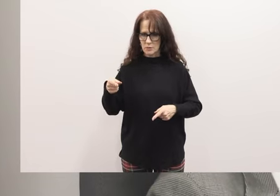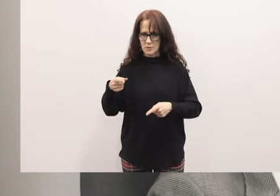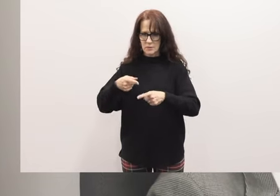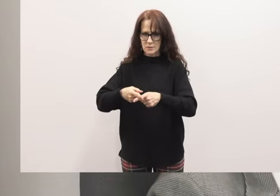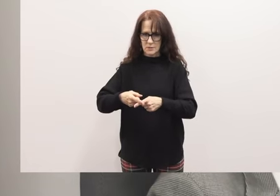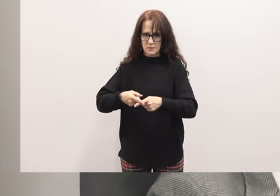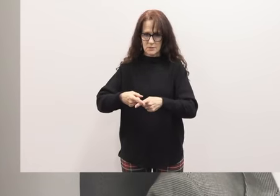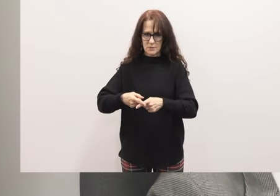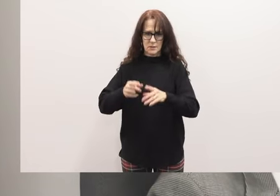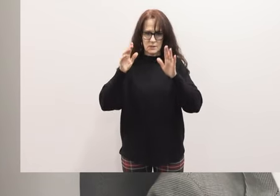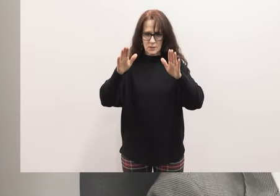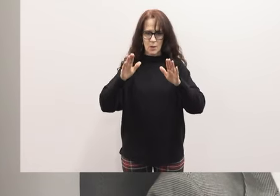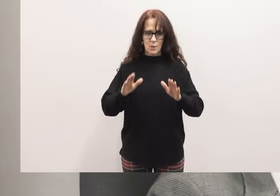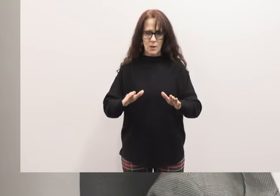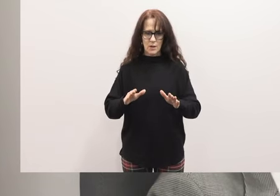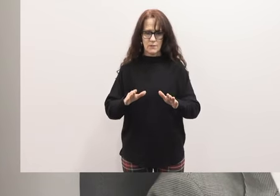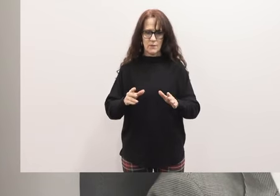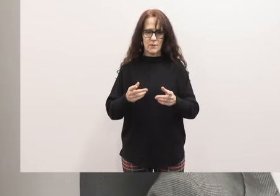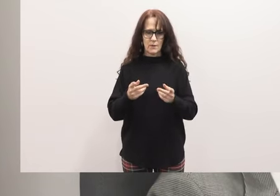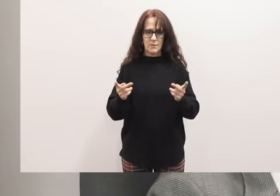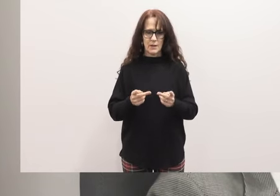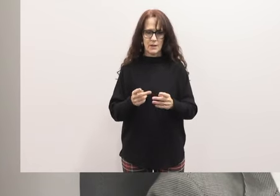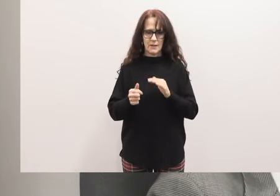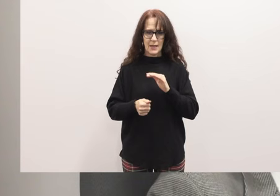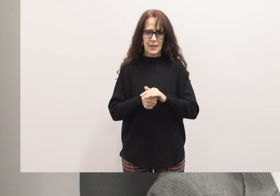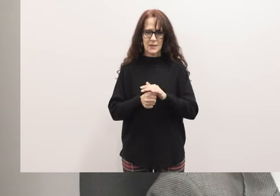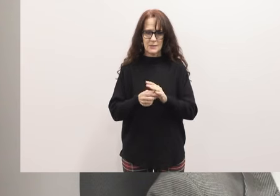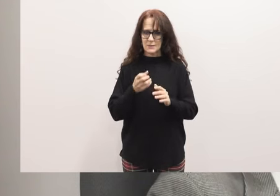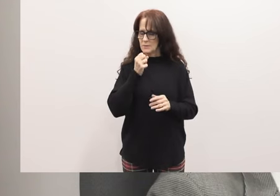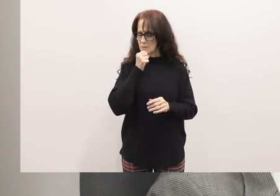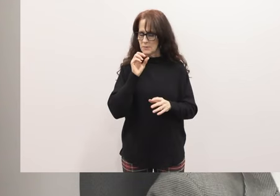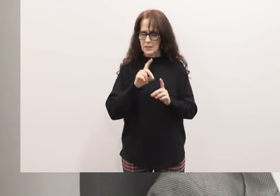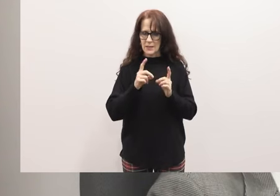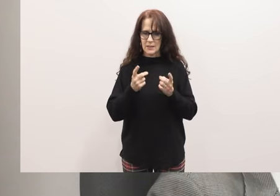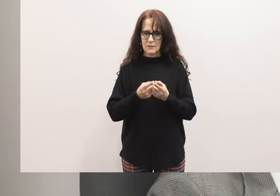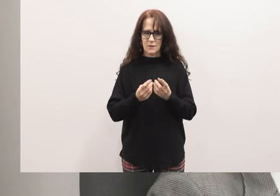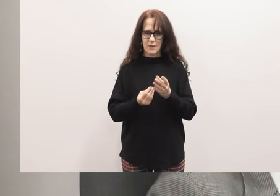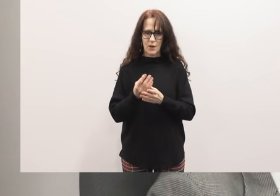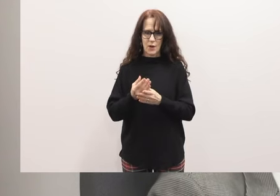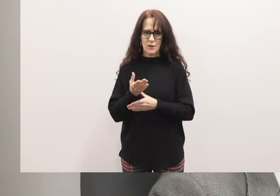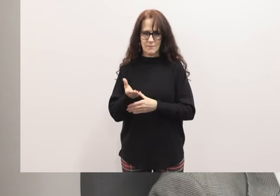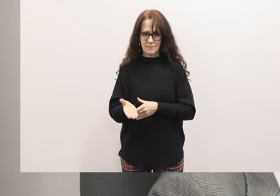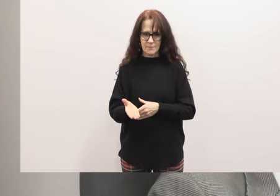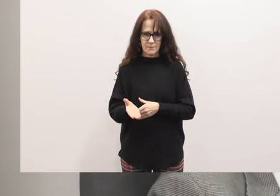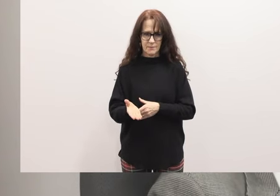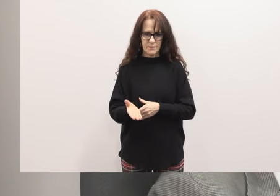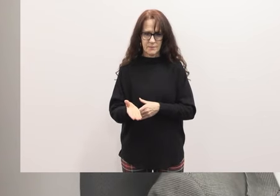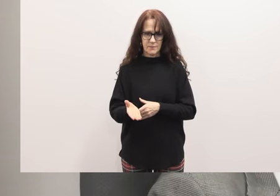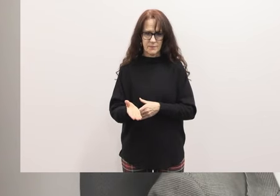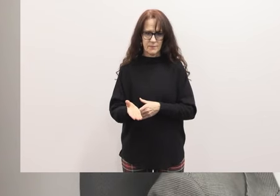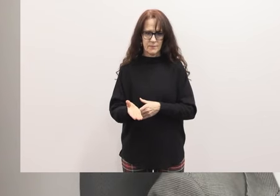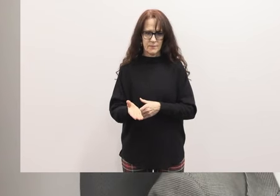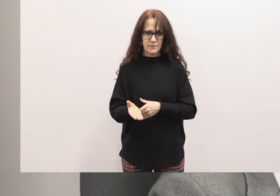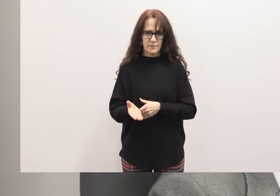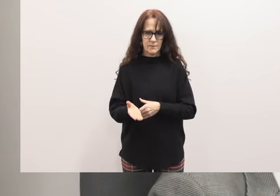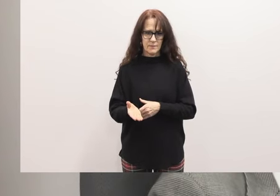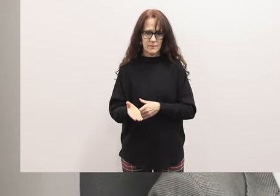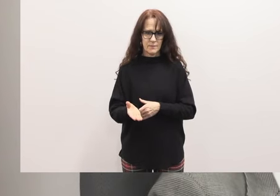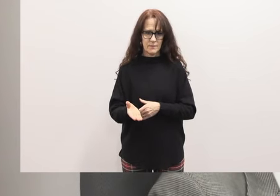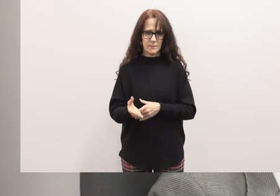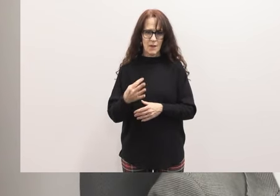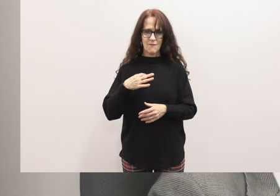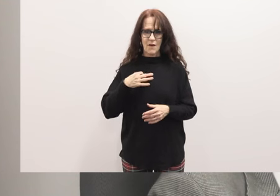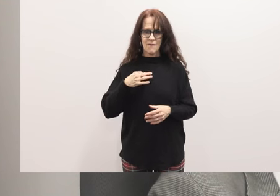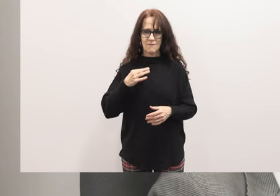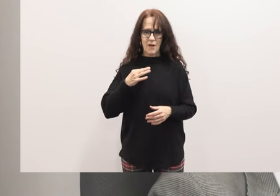really a wonderful treasure, kind of like a hidden little treasure in our district. And we have a